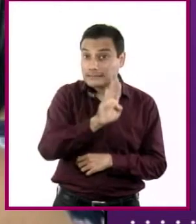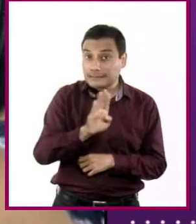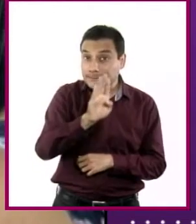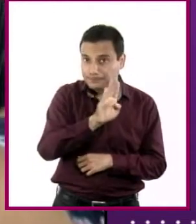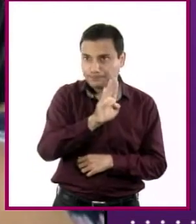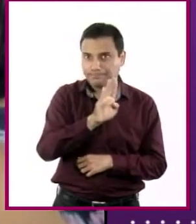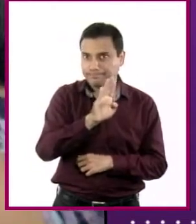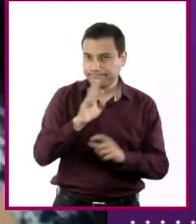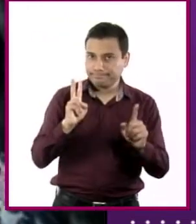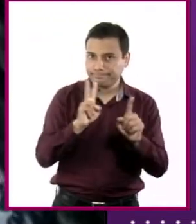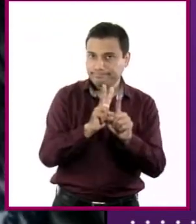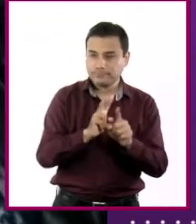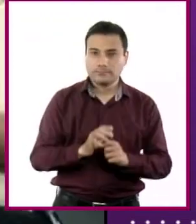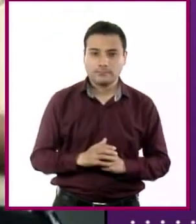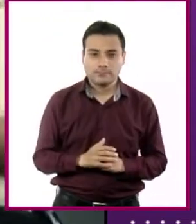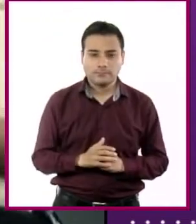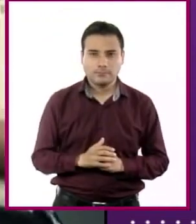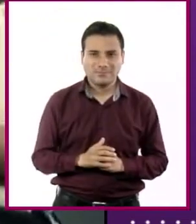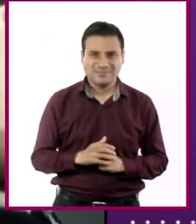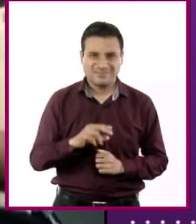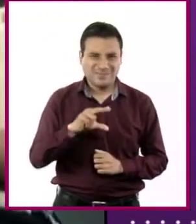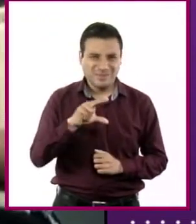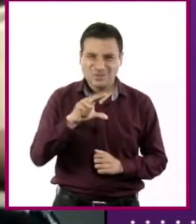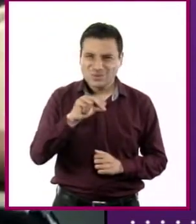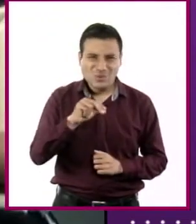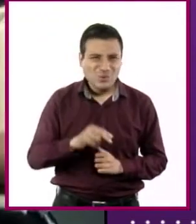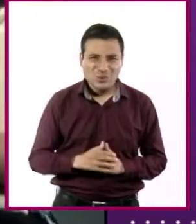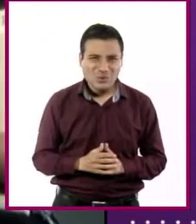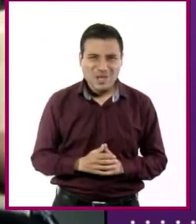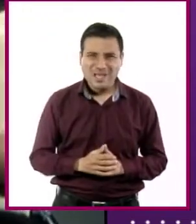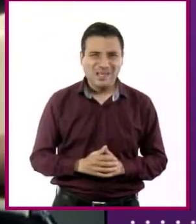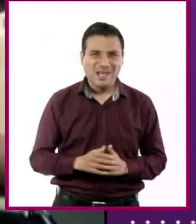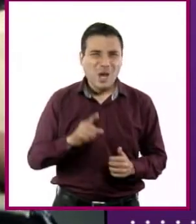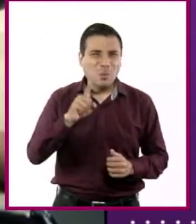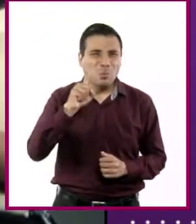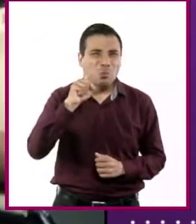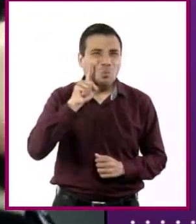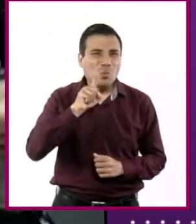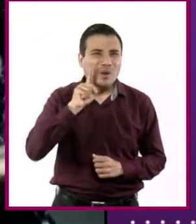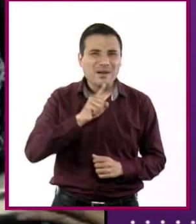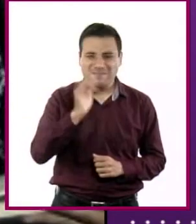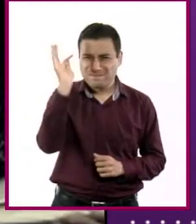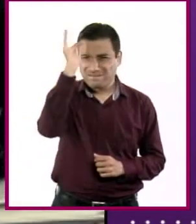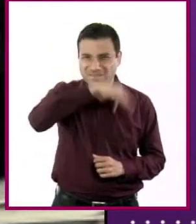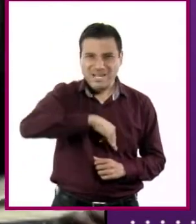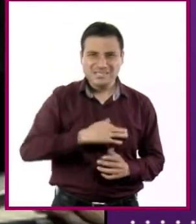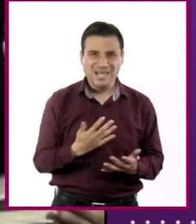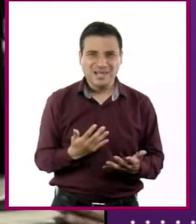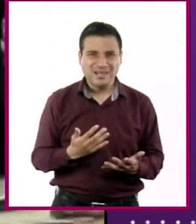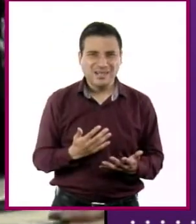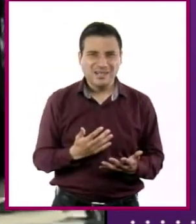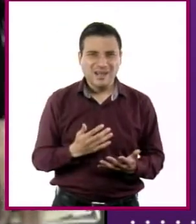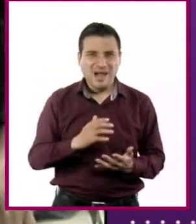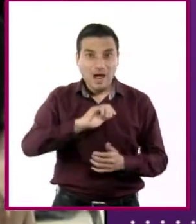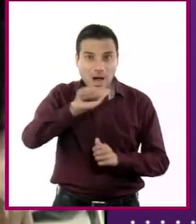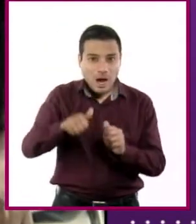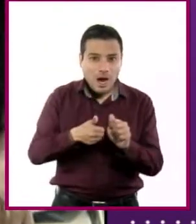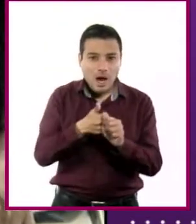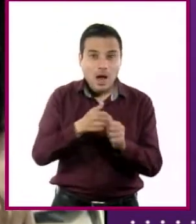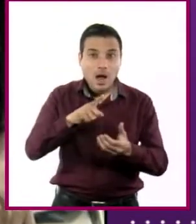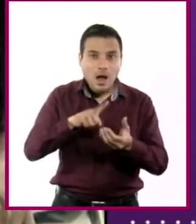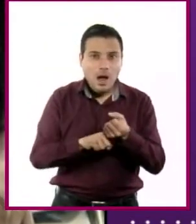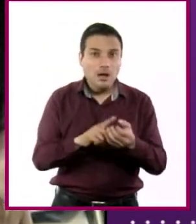fortune teller. Oh, no. She's a false fortune teller. She's Agatha Shadow in